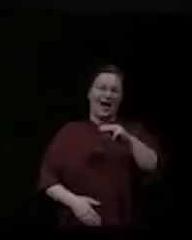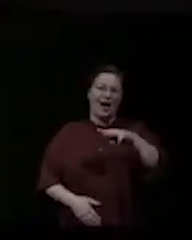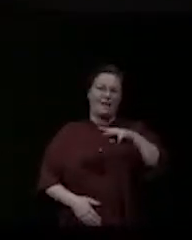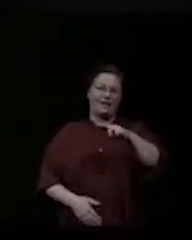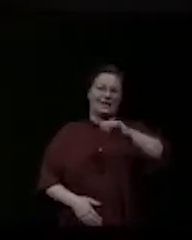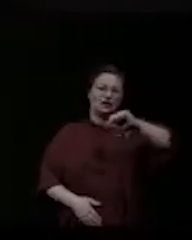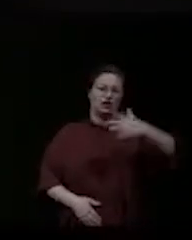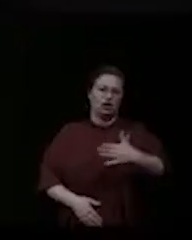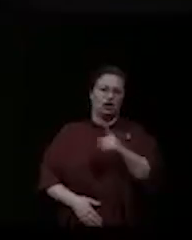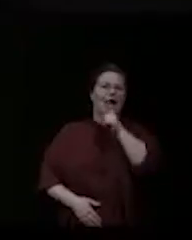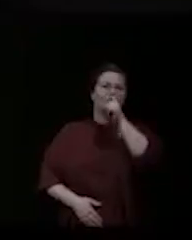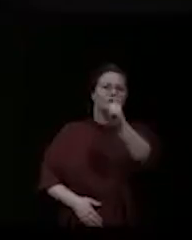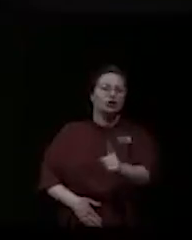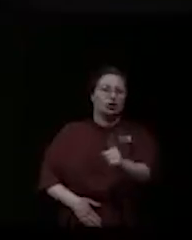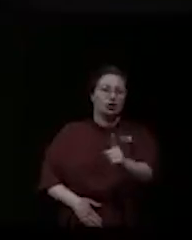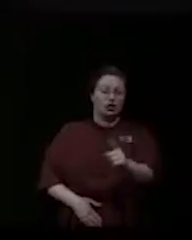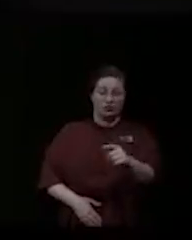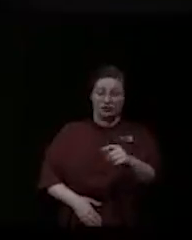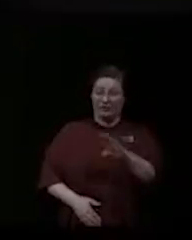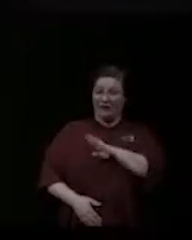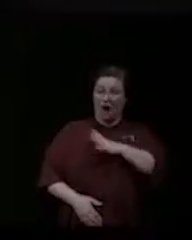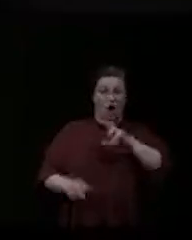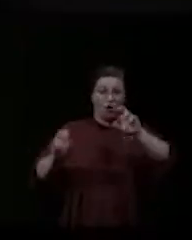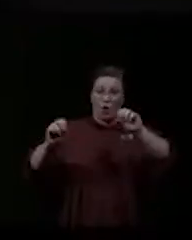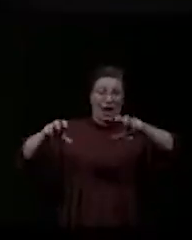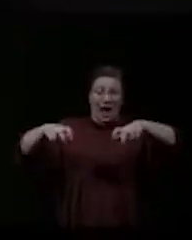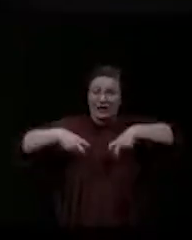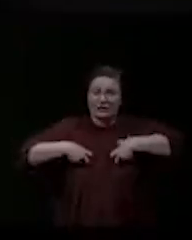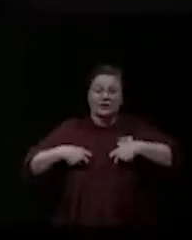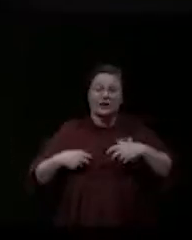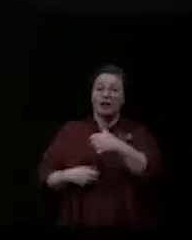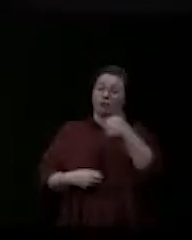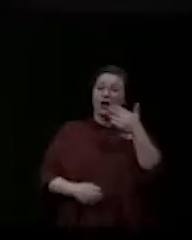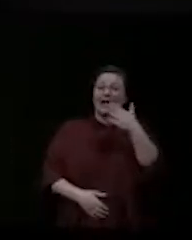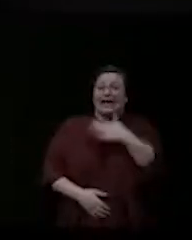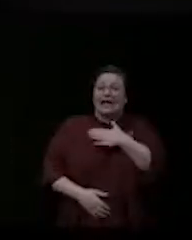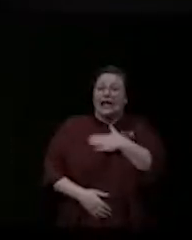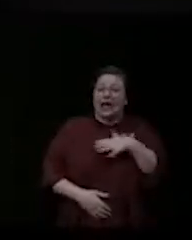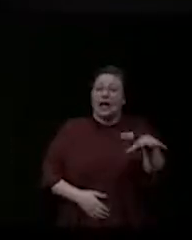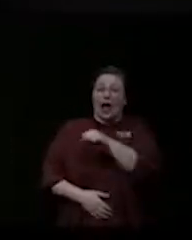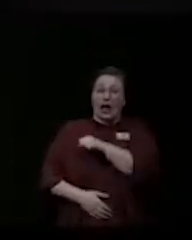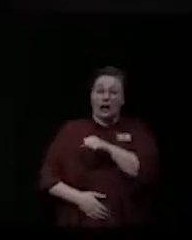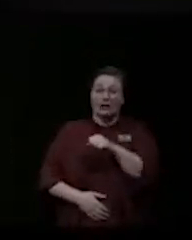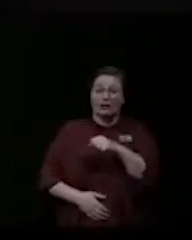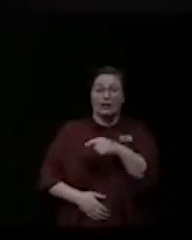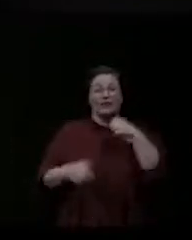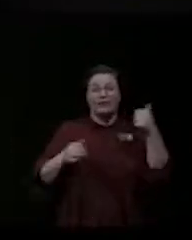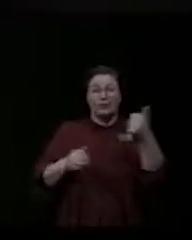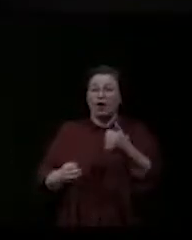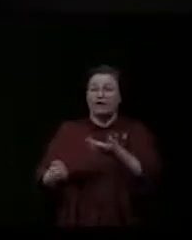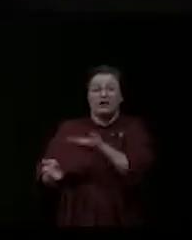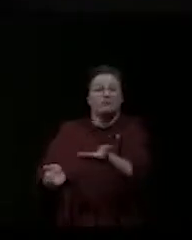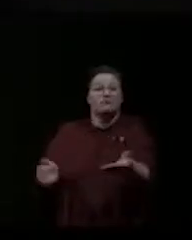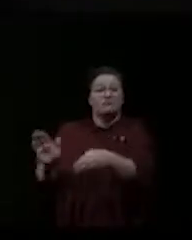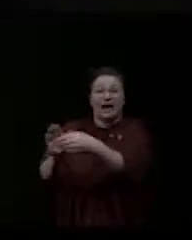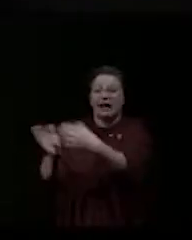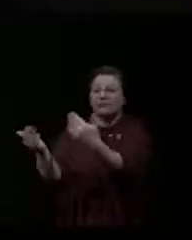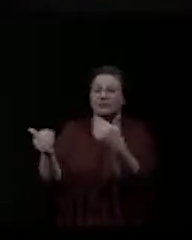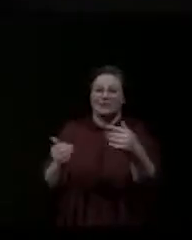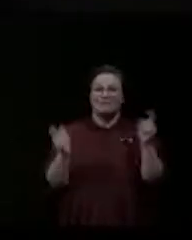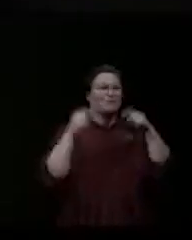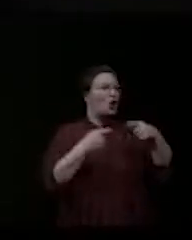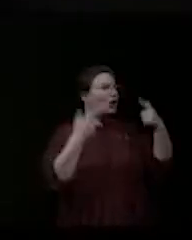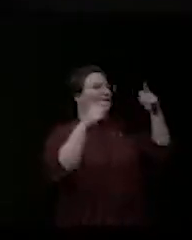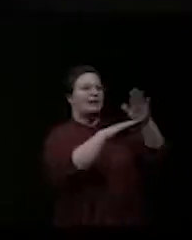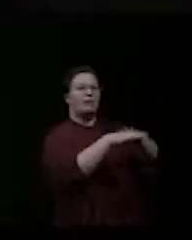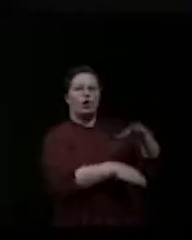staff, it was all voluntary. And, you know, you had to fundraise. You couldn't rely on governments or